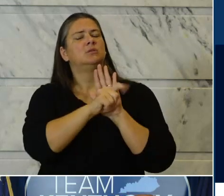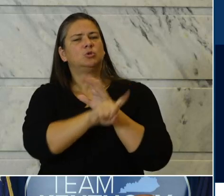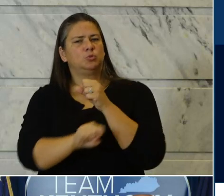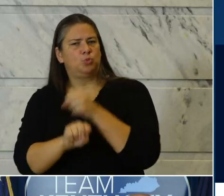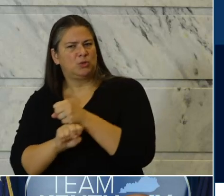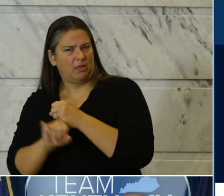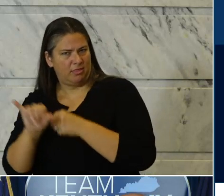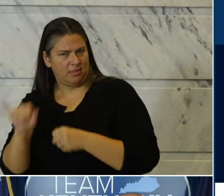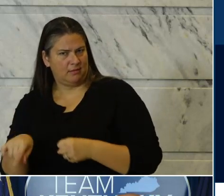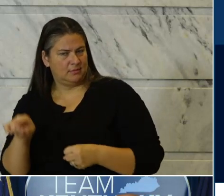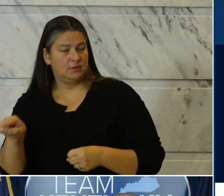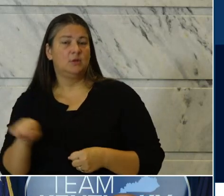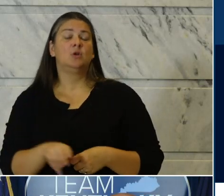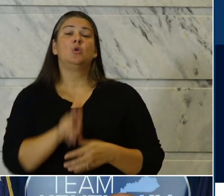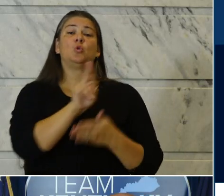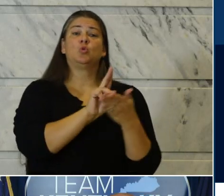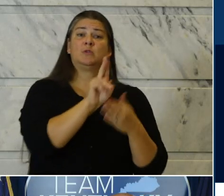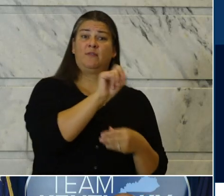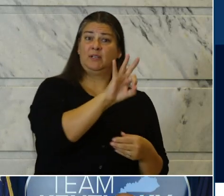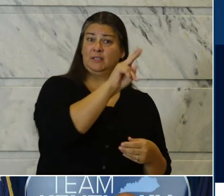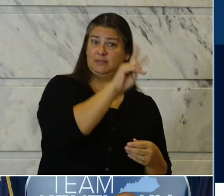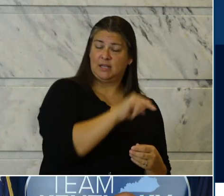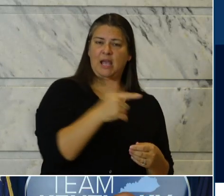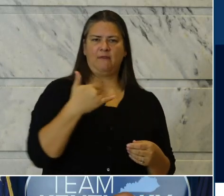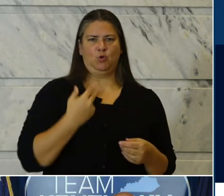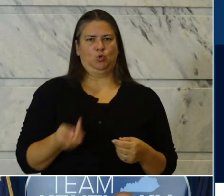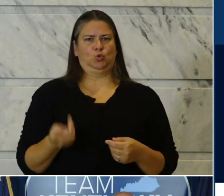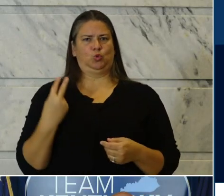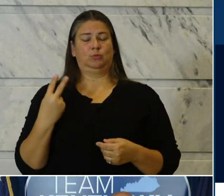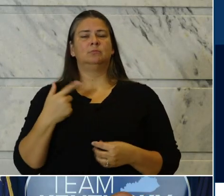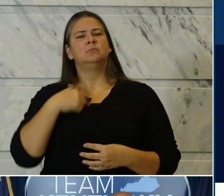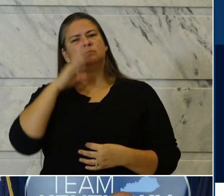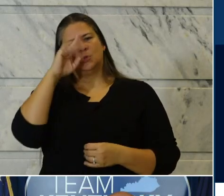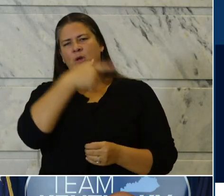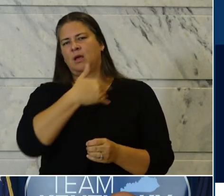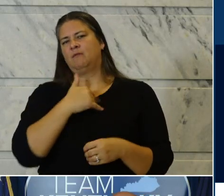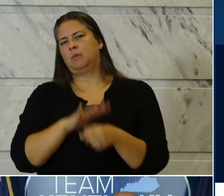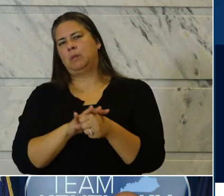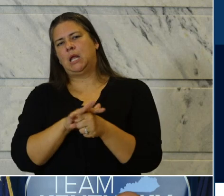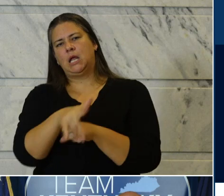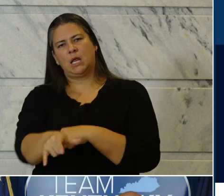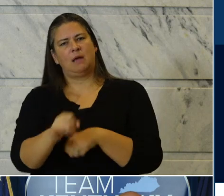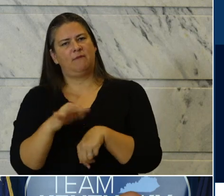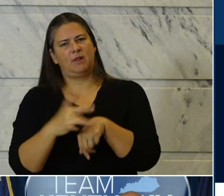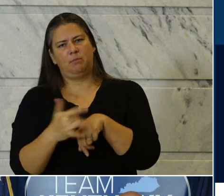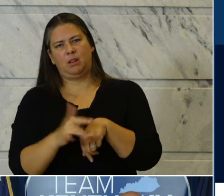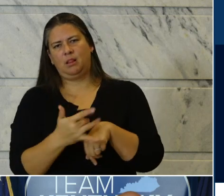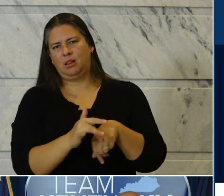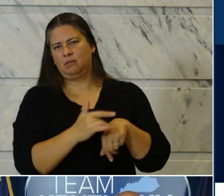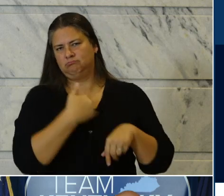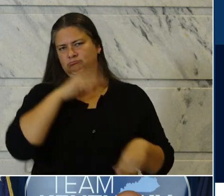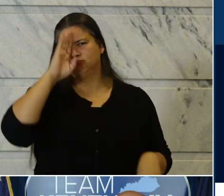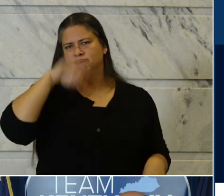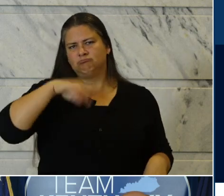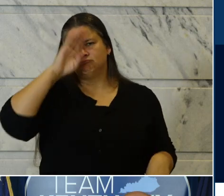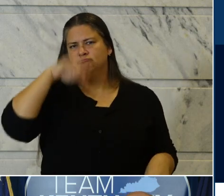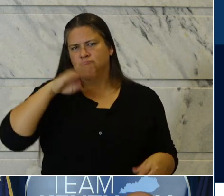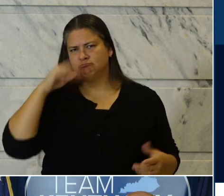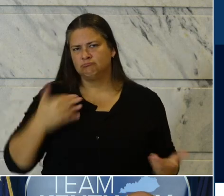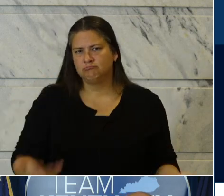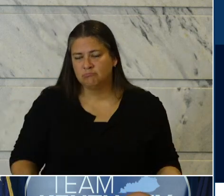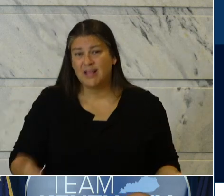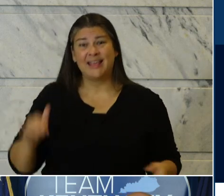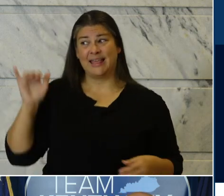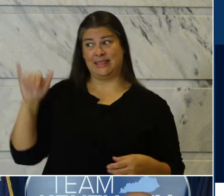here is the University of Kentucky. There's 2 locations. I know they have plenty of extra capacity, all these sites. And this isn't going to be here